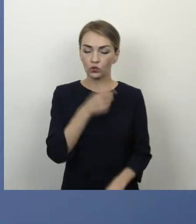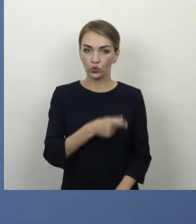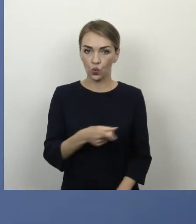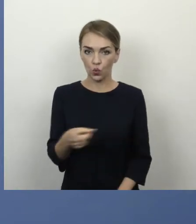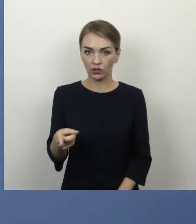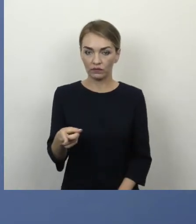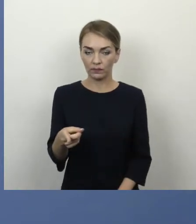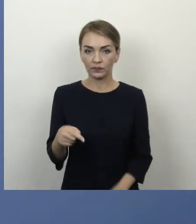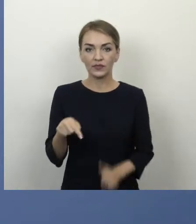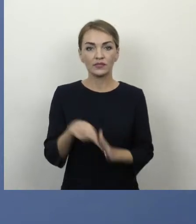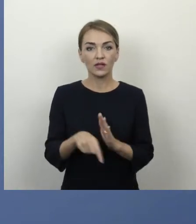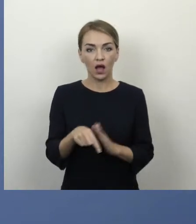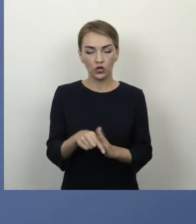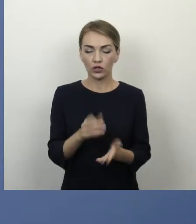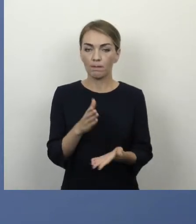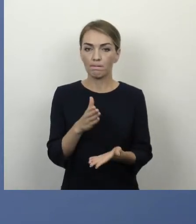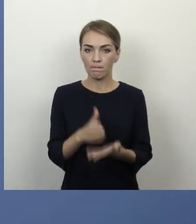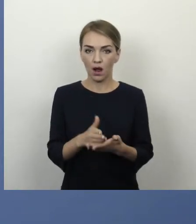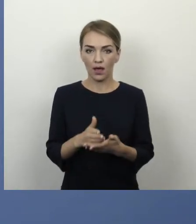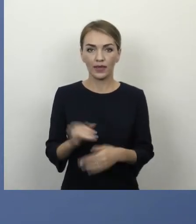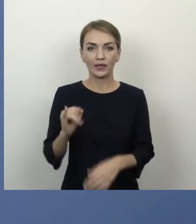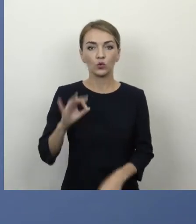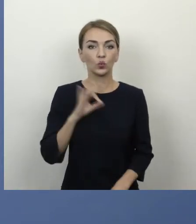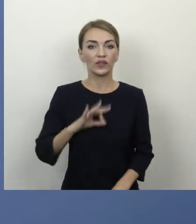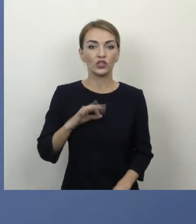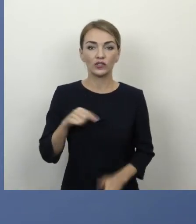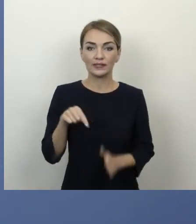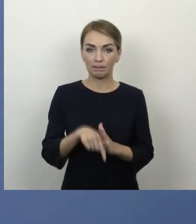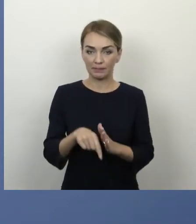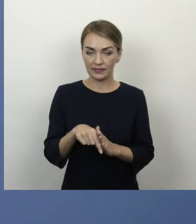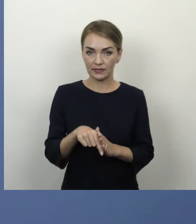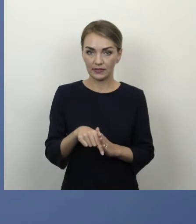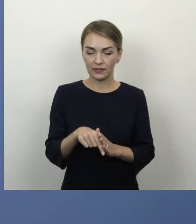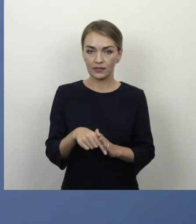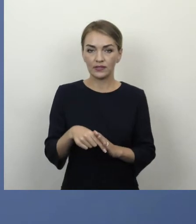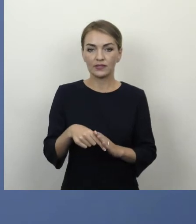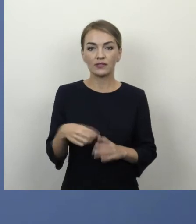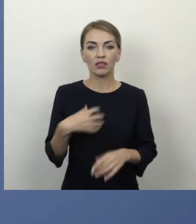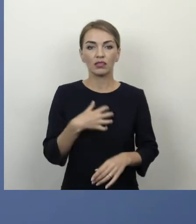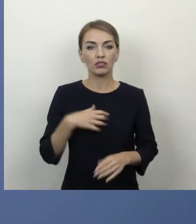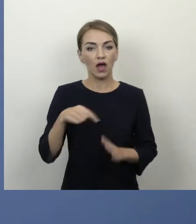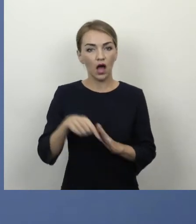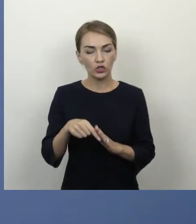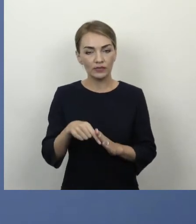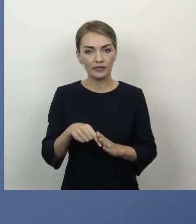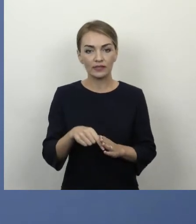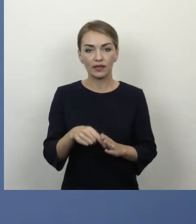contributed to non-performance or to failure to act,